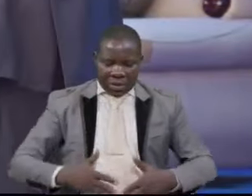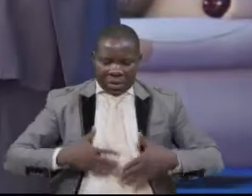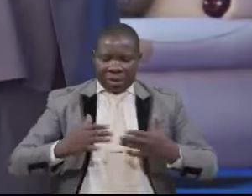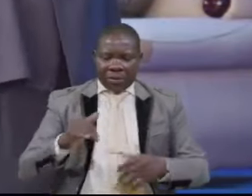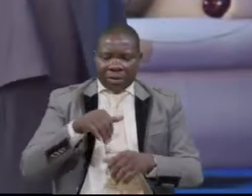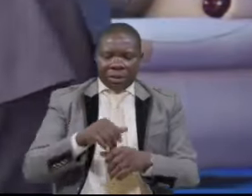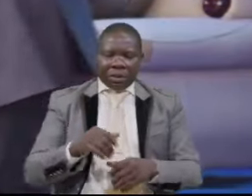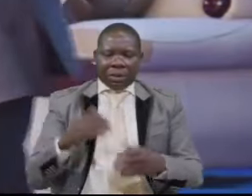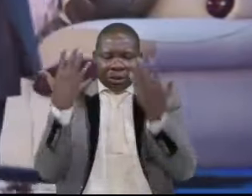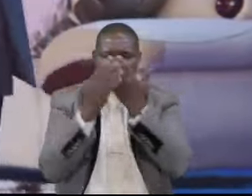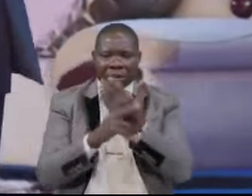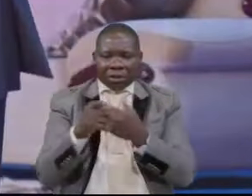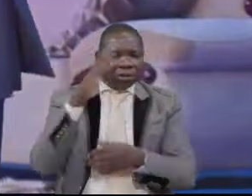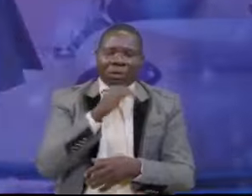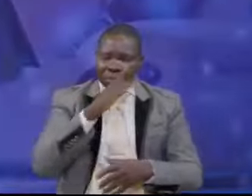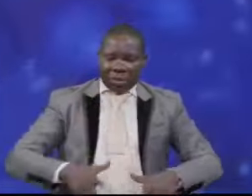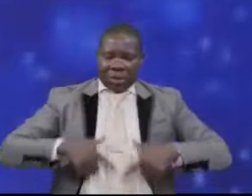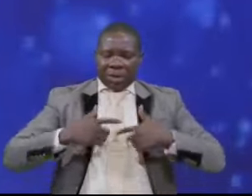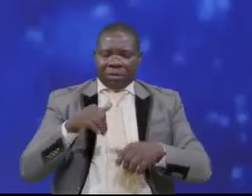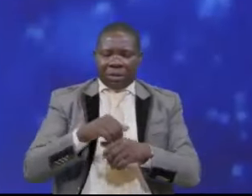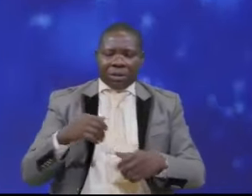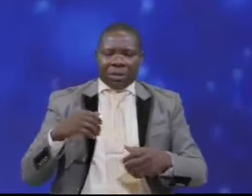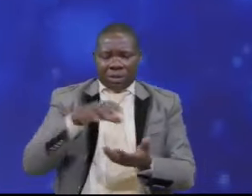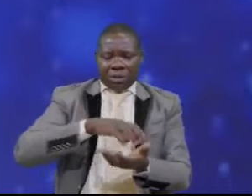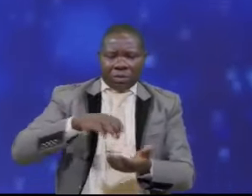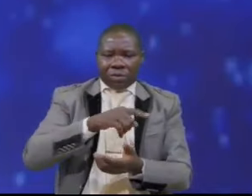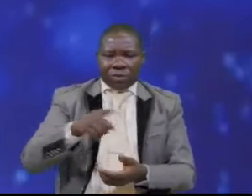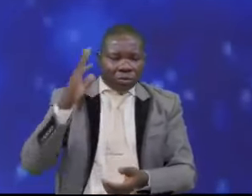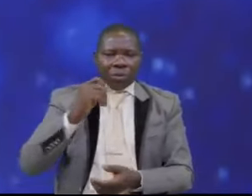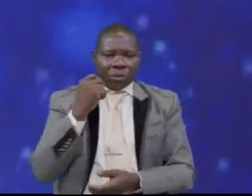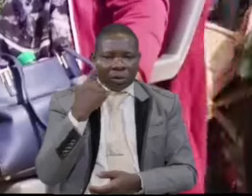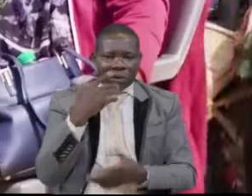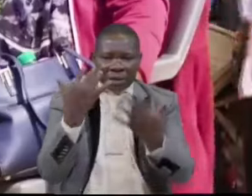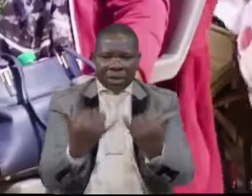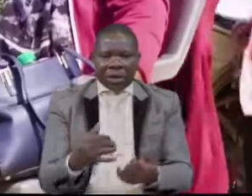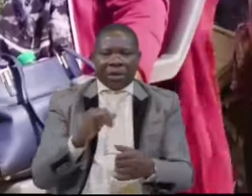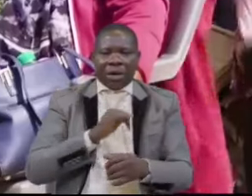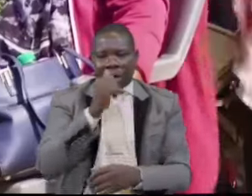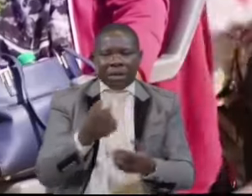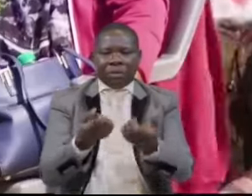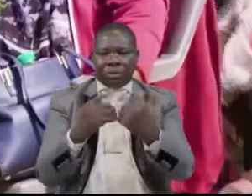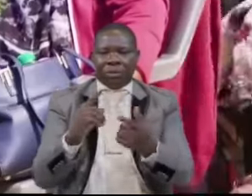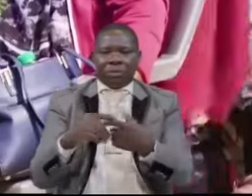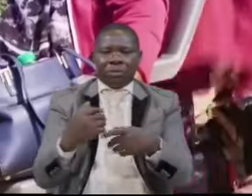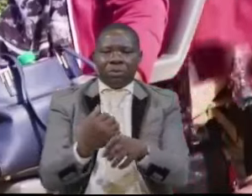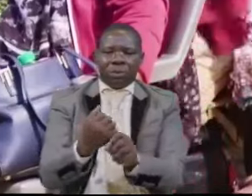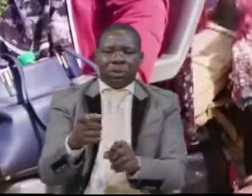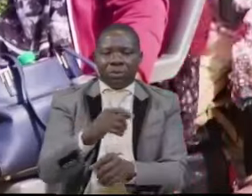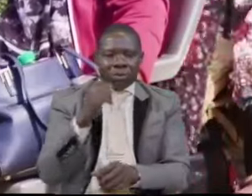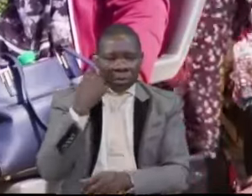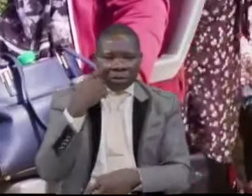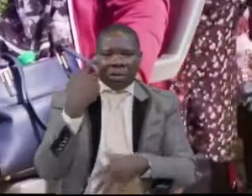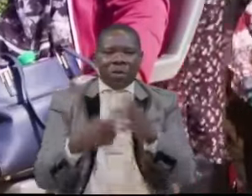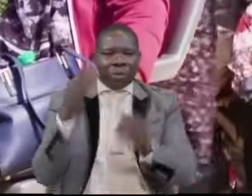in confusion. You will understand. Now I am come to make thee understand what shall befall